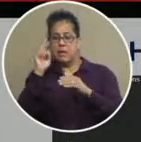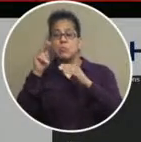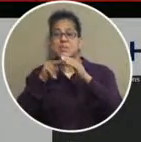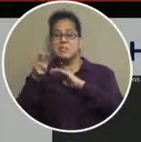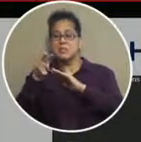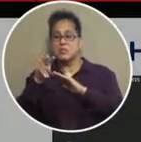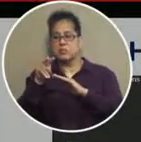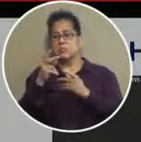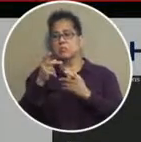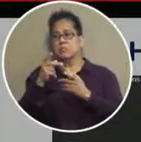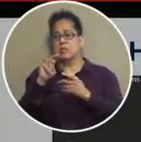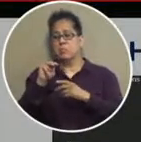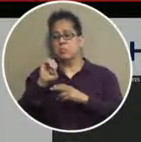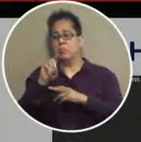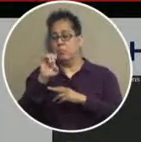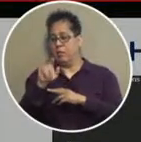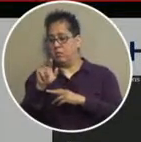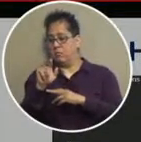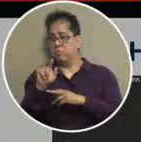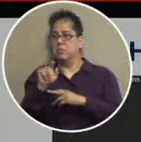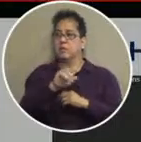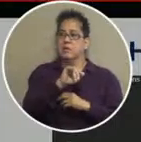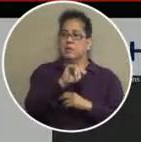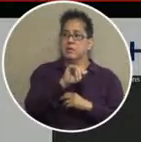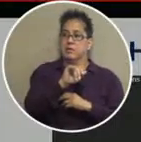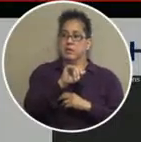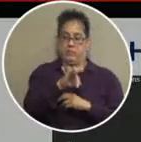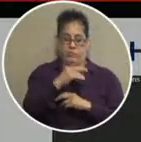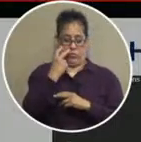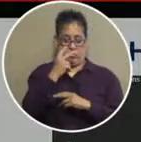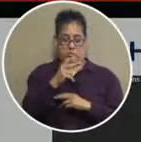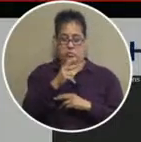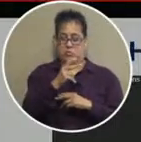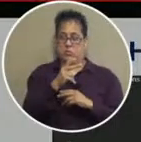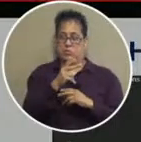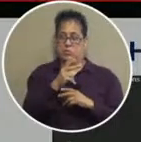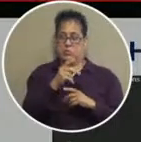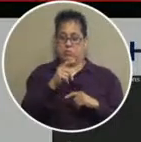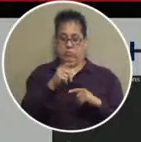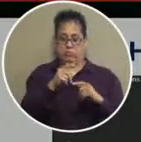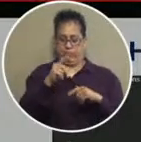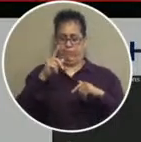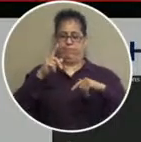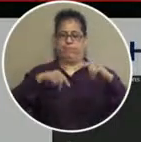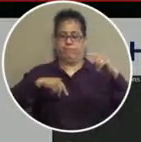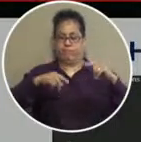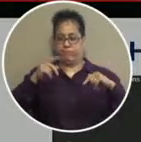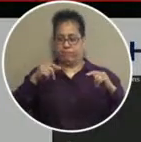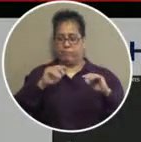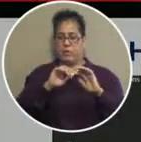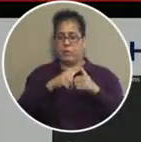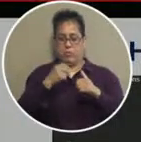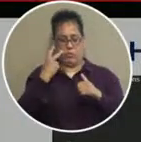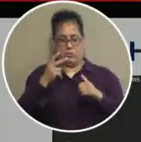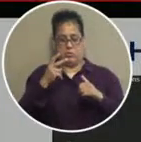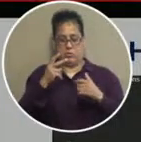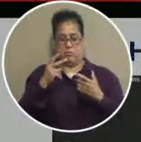models, and if we see that it has a very wide variability in how we can see